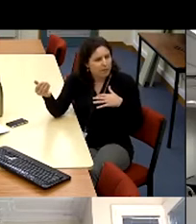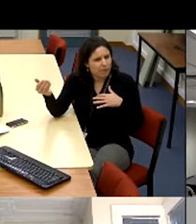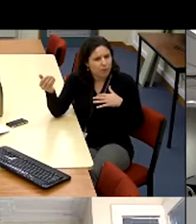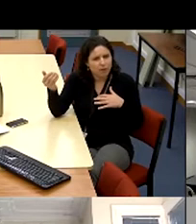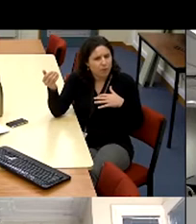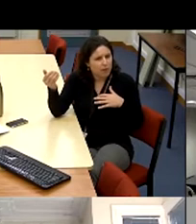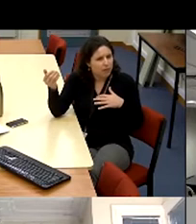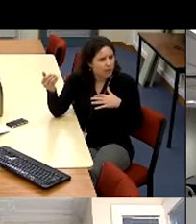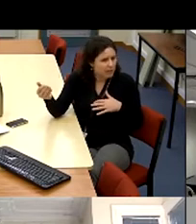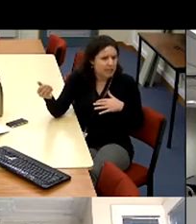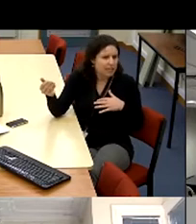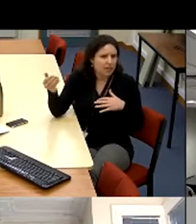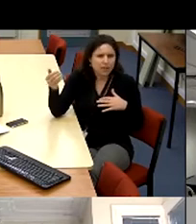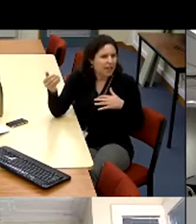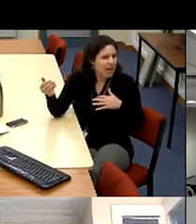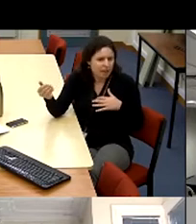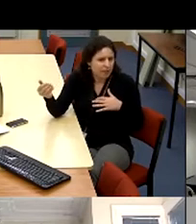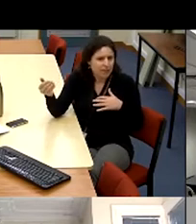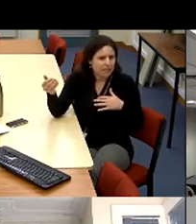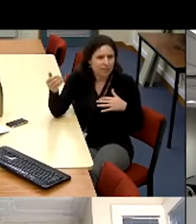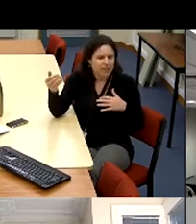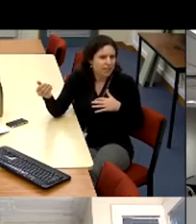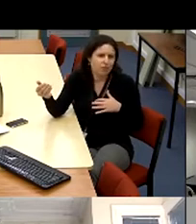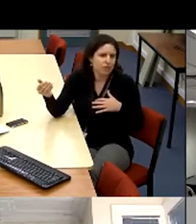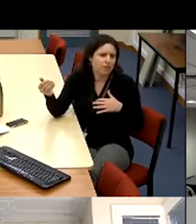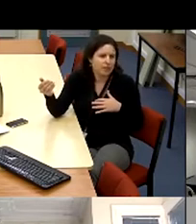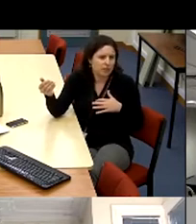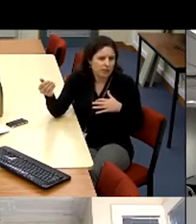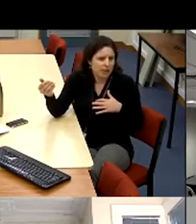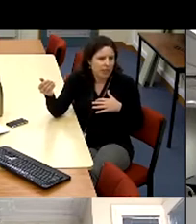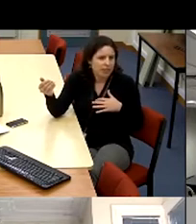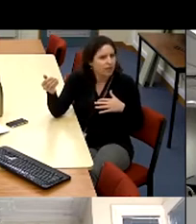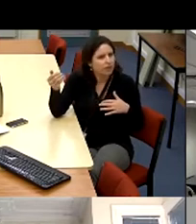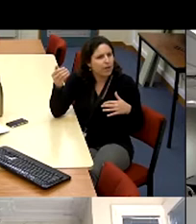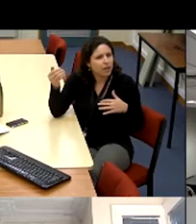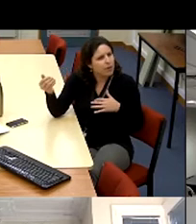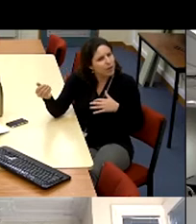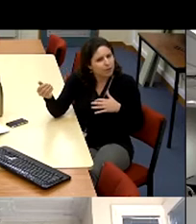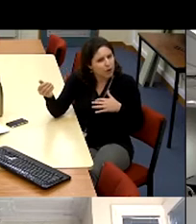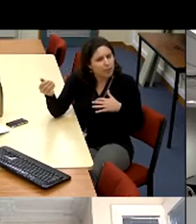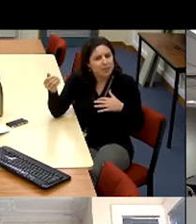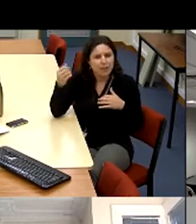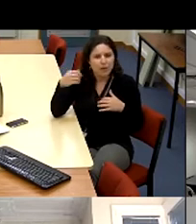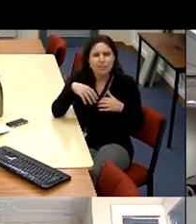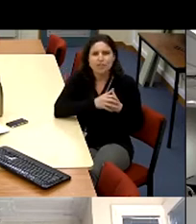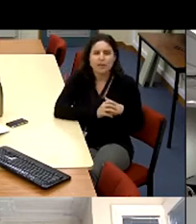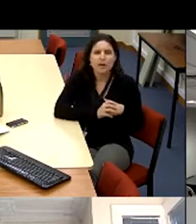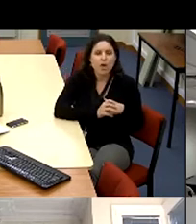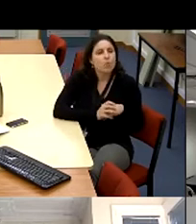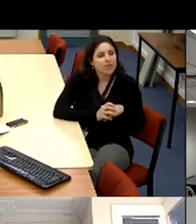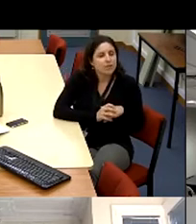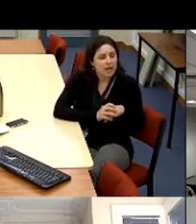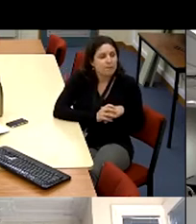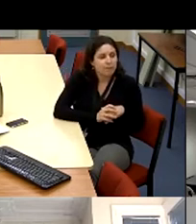where you come from, I don't know where you fit in here, you can't be a New Zealander because that's not what a New Zealander looks like, so where are you from? And so that question